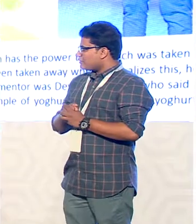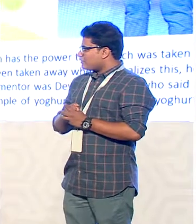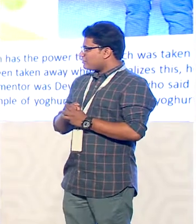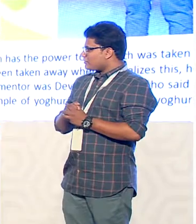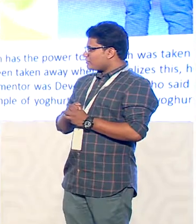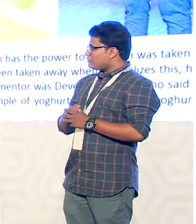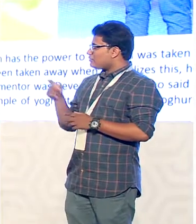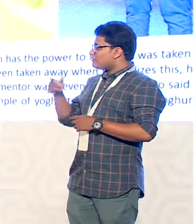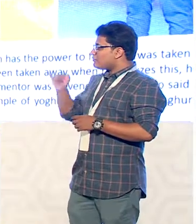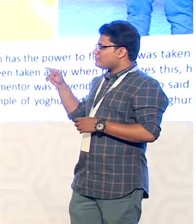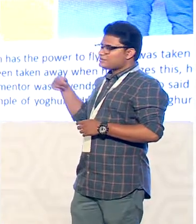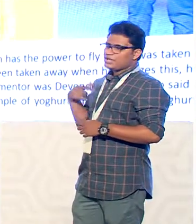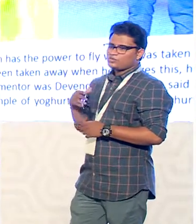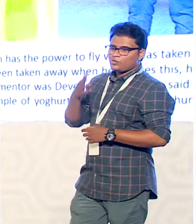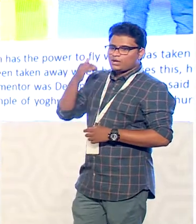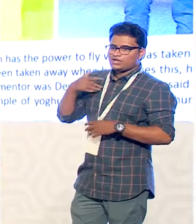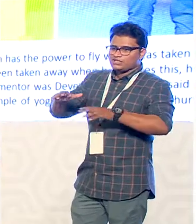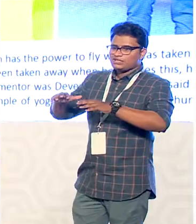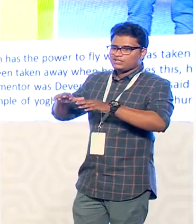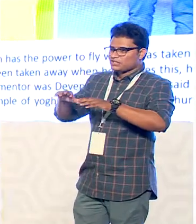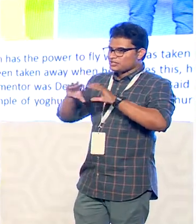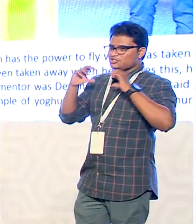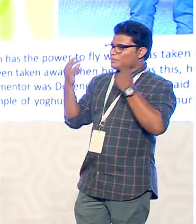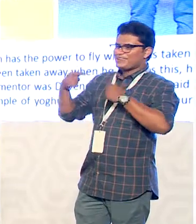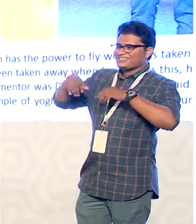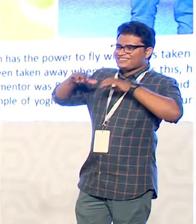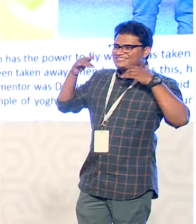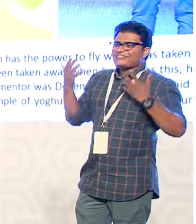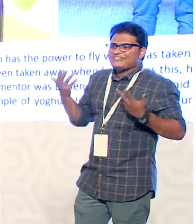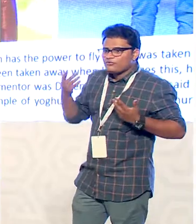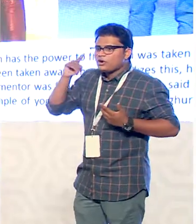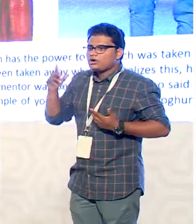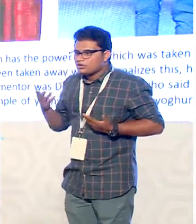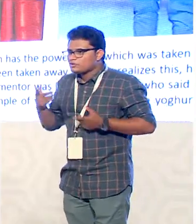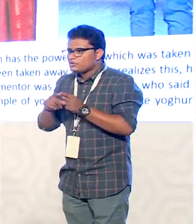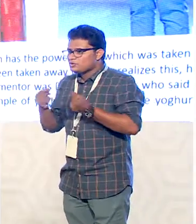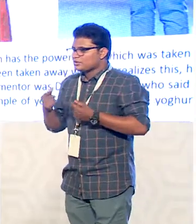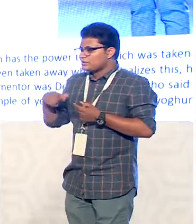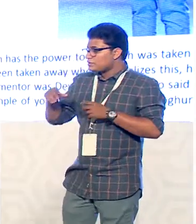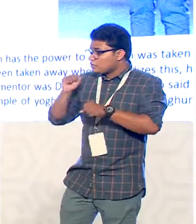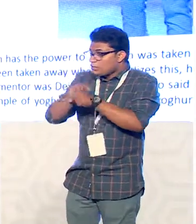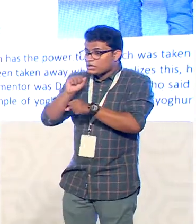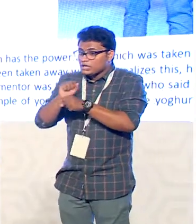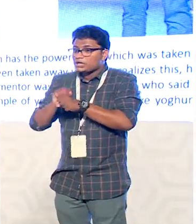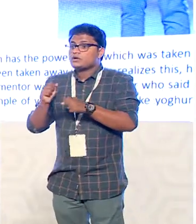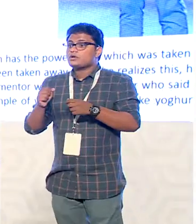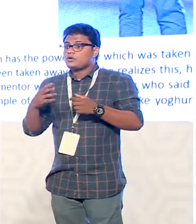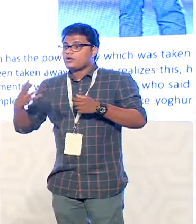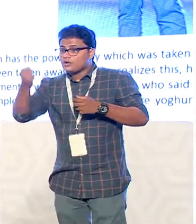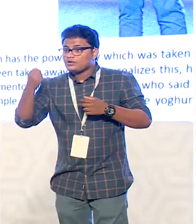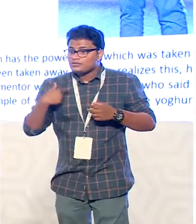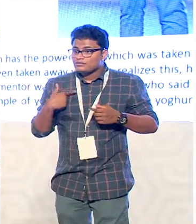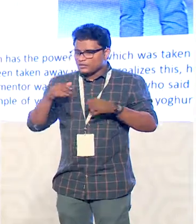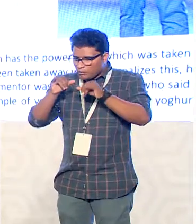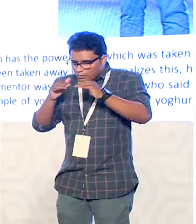So that's why this summit, that's what the Inclusion Summit does. Okay, it's working to get the